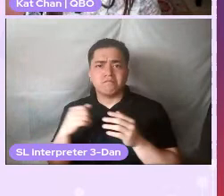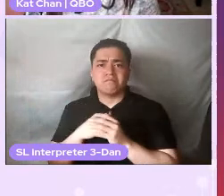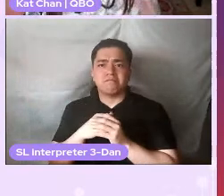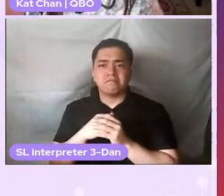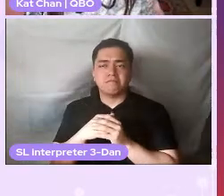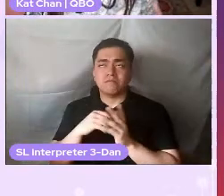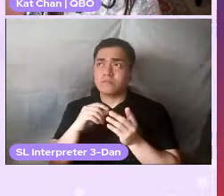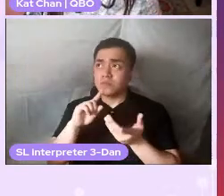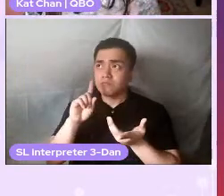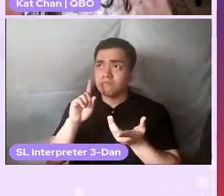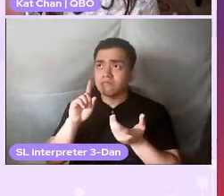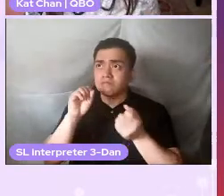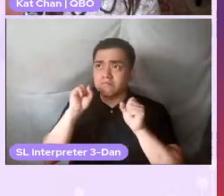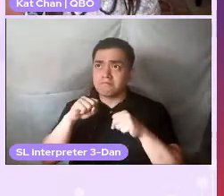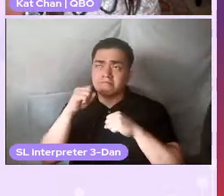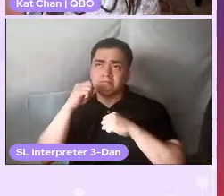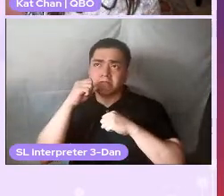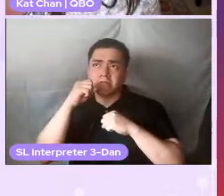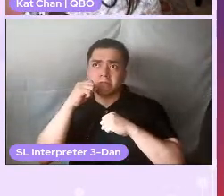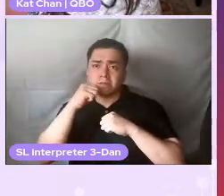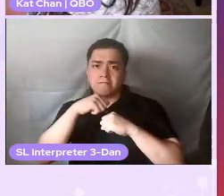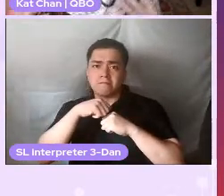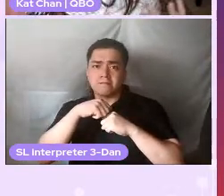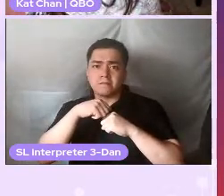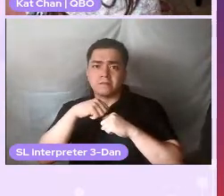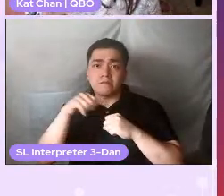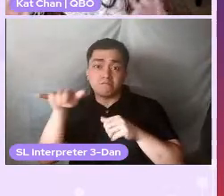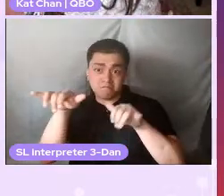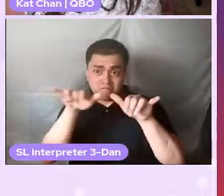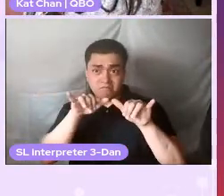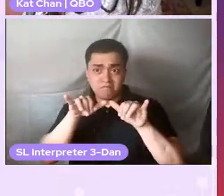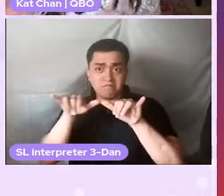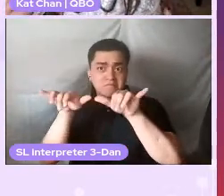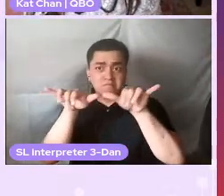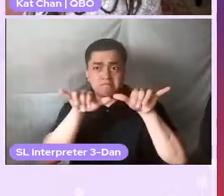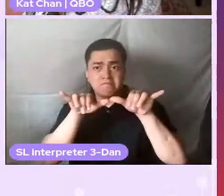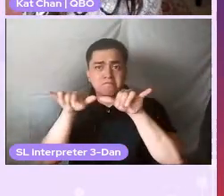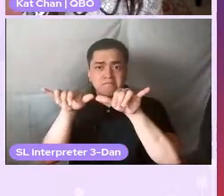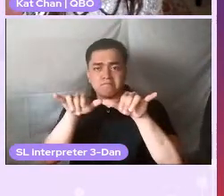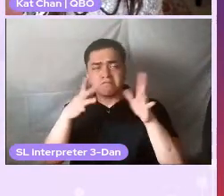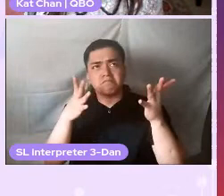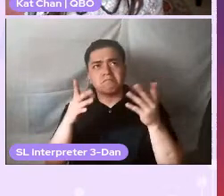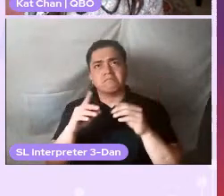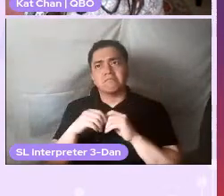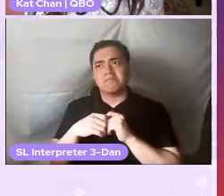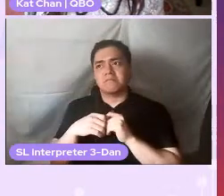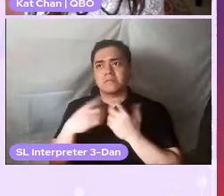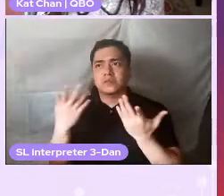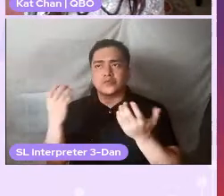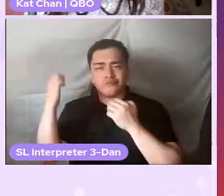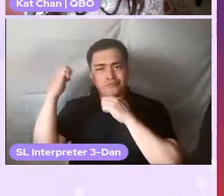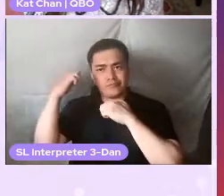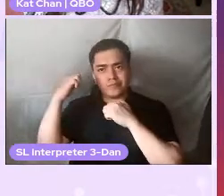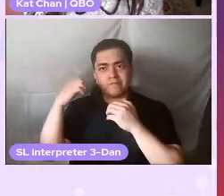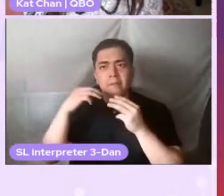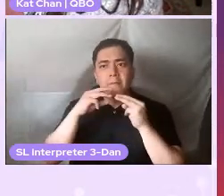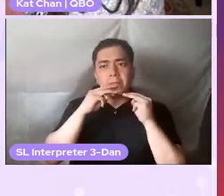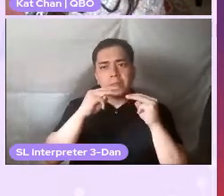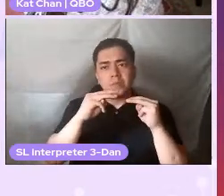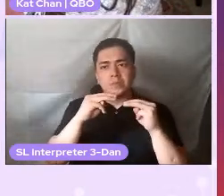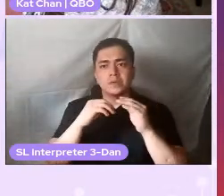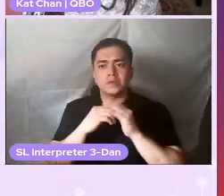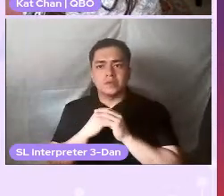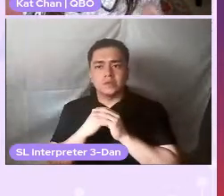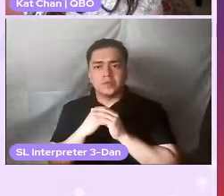what built the data, right, is historically unequal. There are a lot of norms and messages and expectations, no, that kind